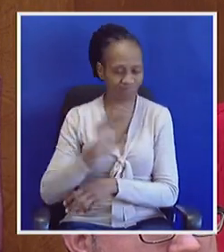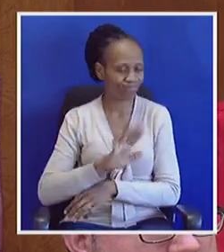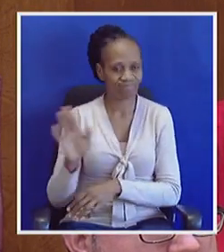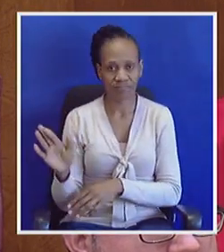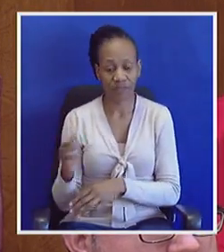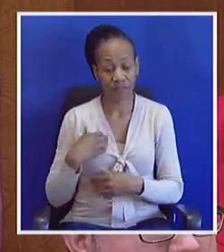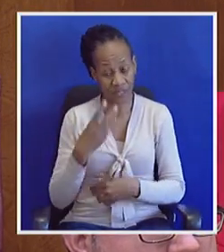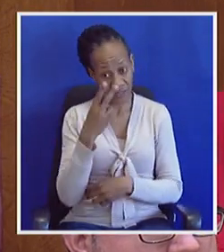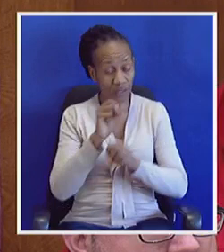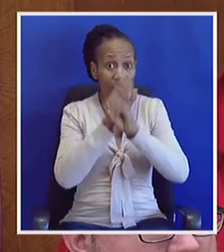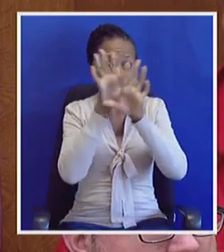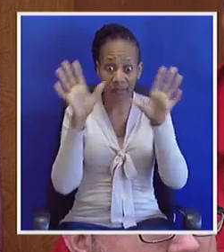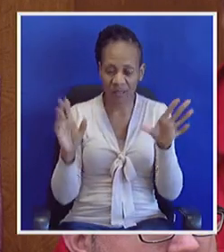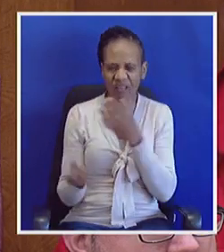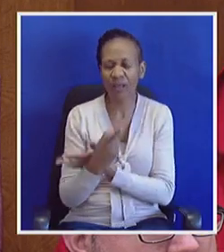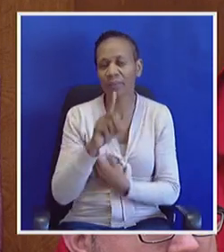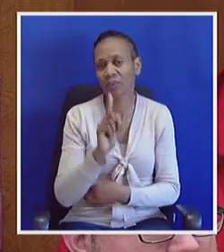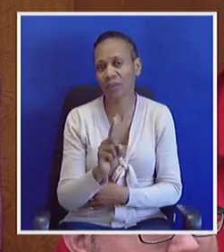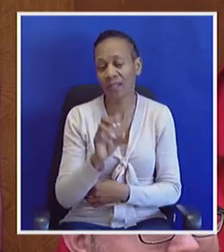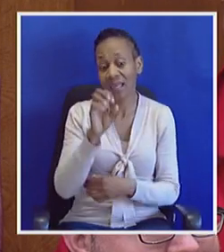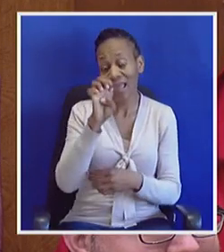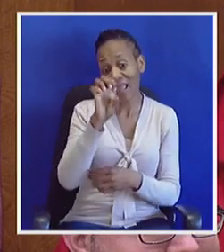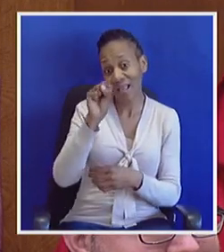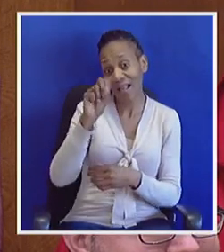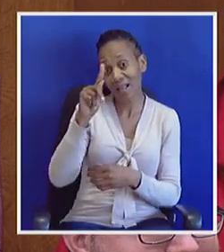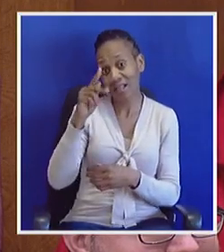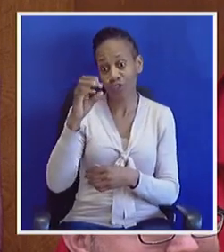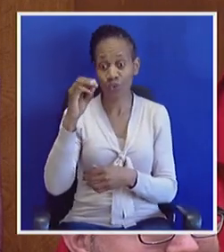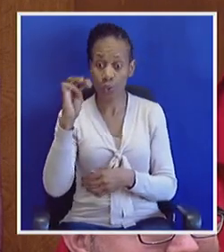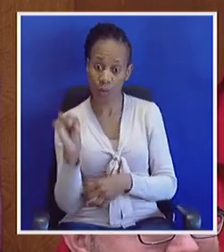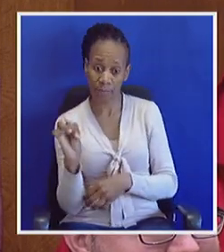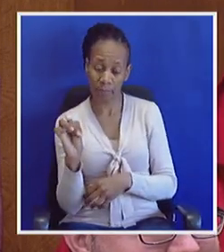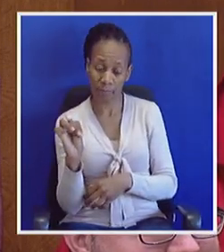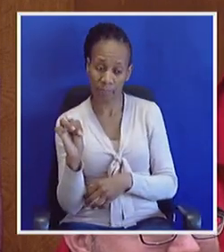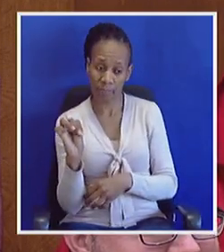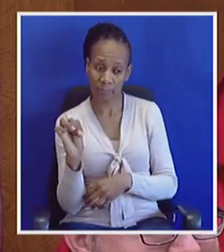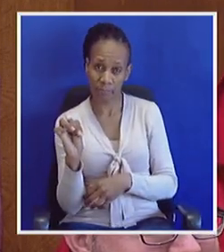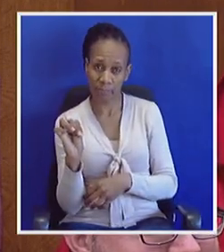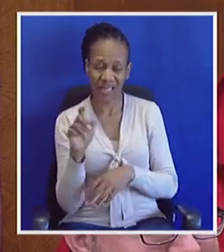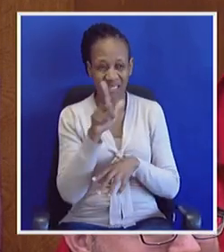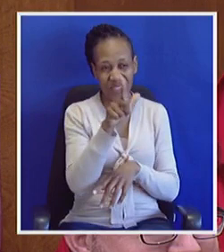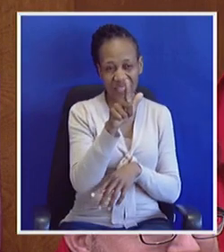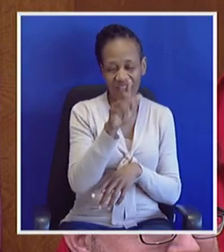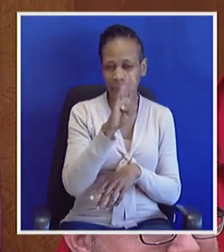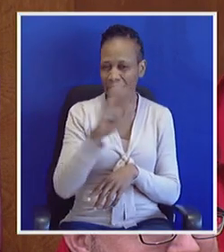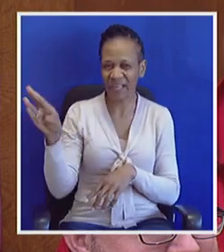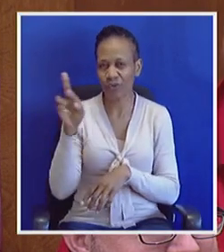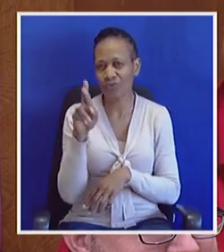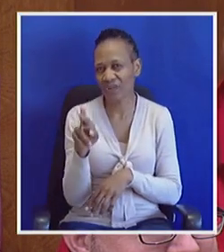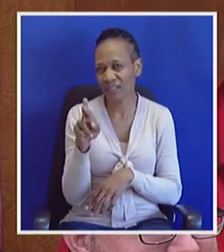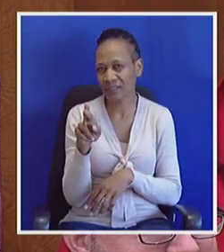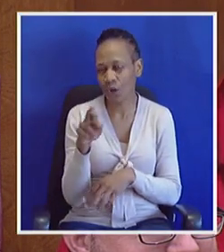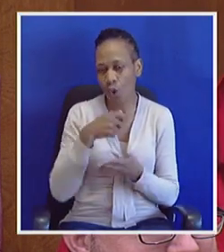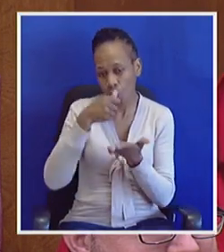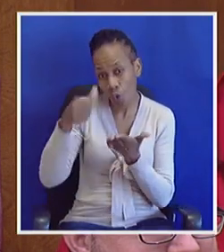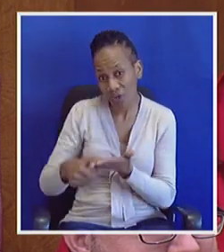very clear what has happened with Eskom when the 7 billion rand, a contract